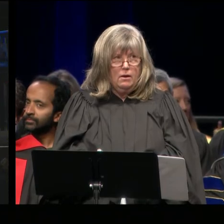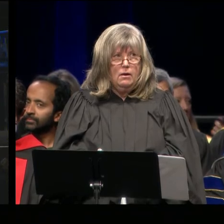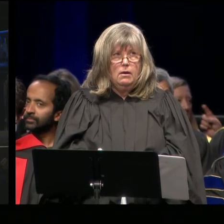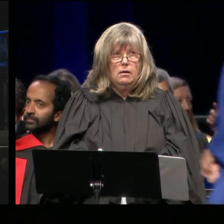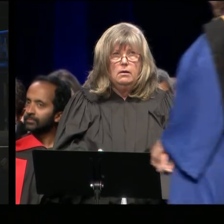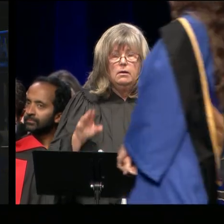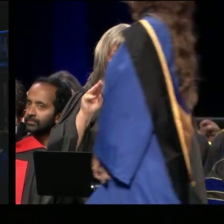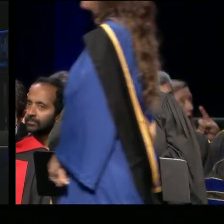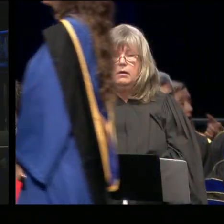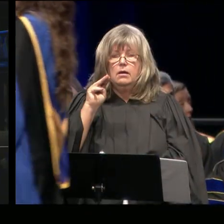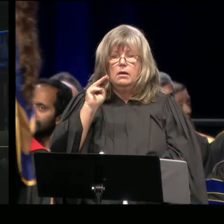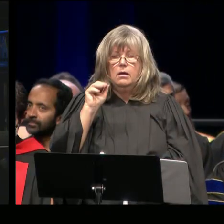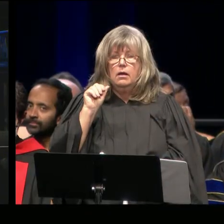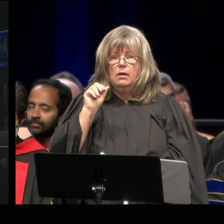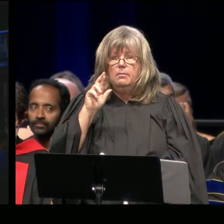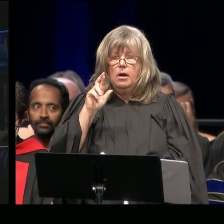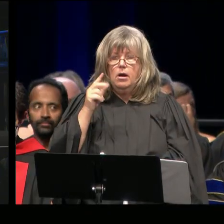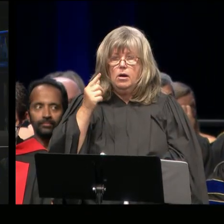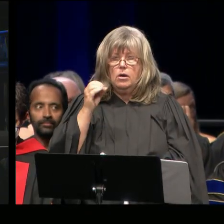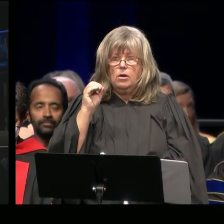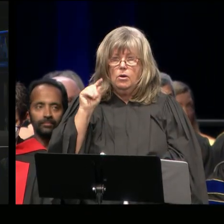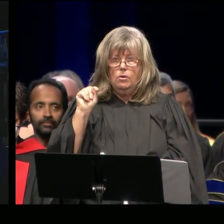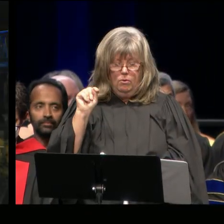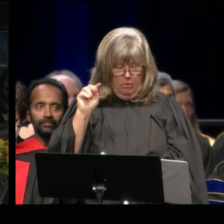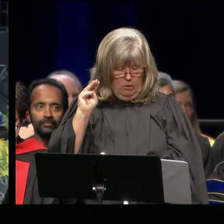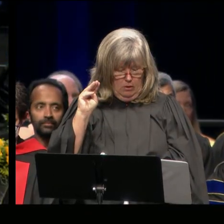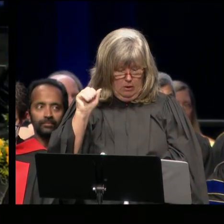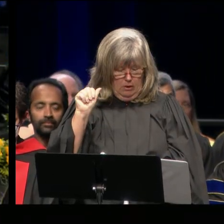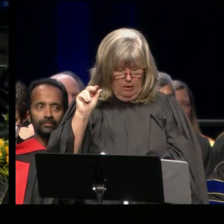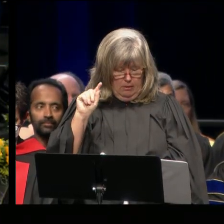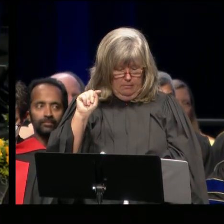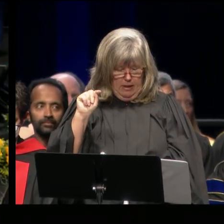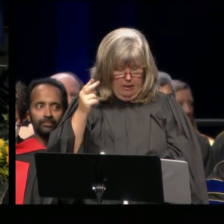Margot Matheson, with distinction.